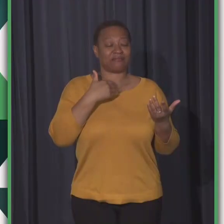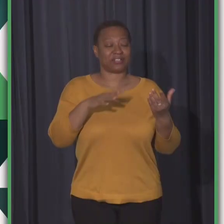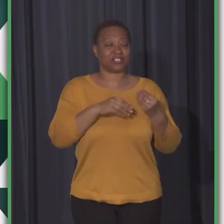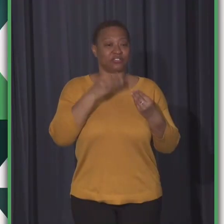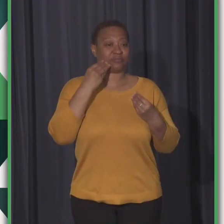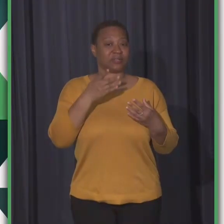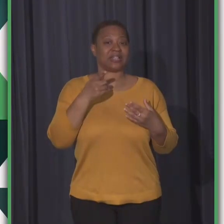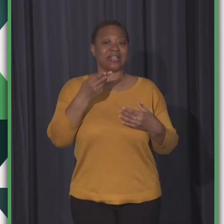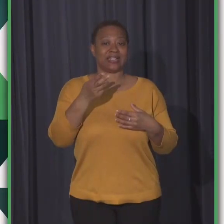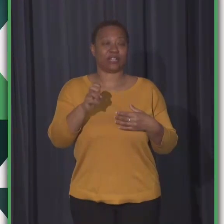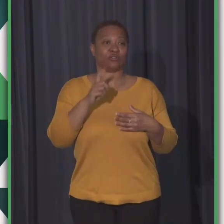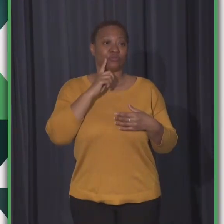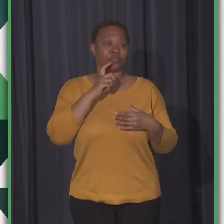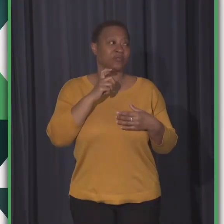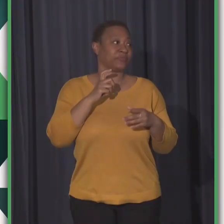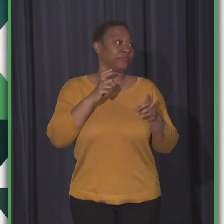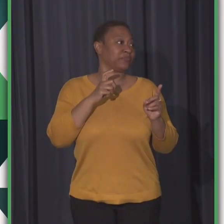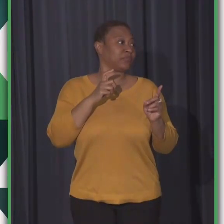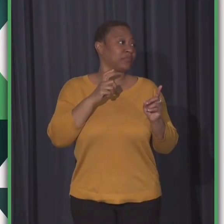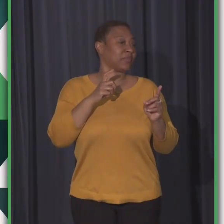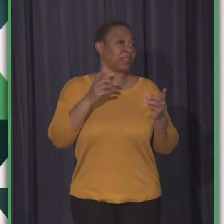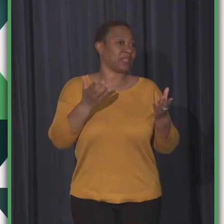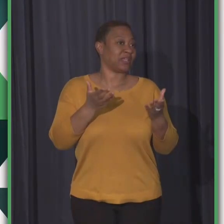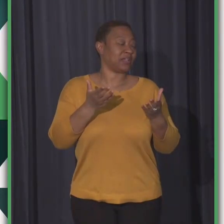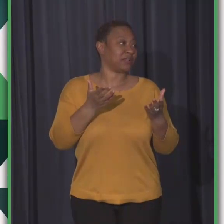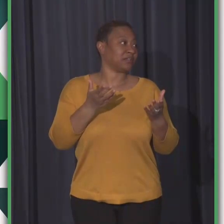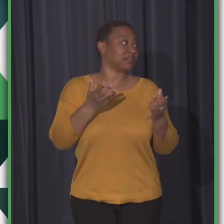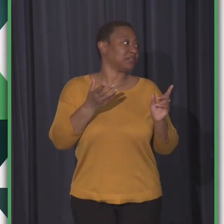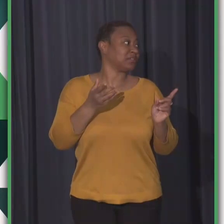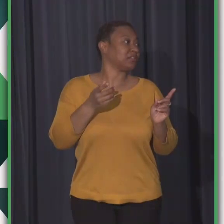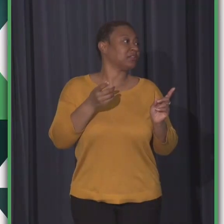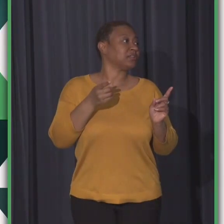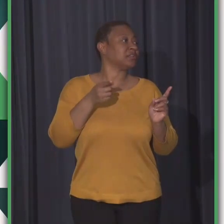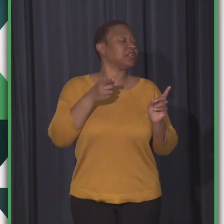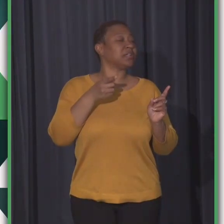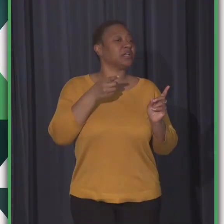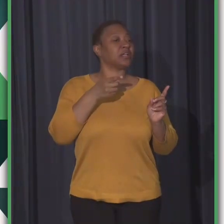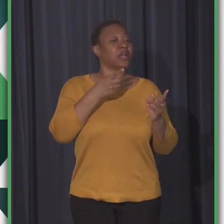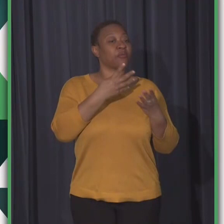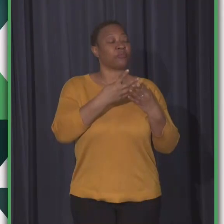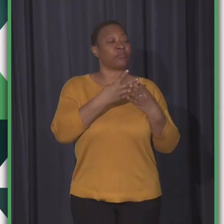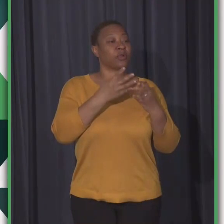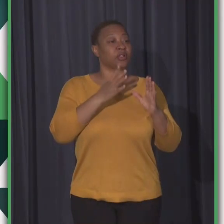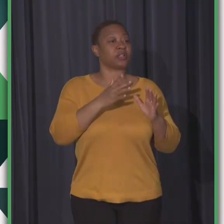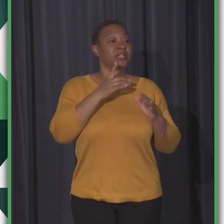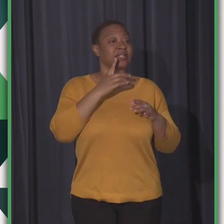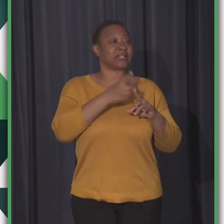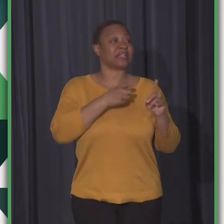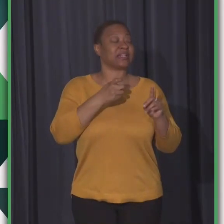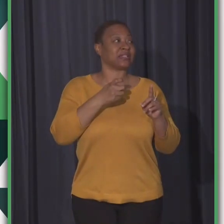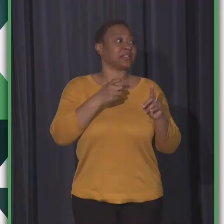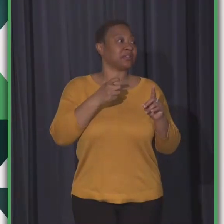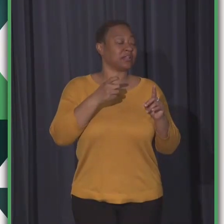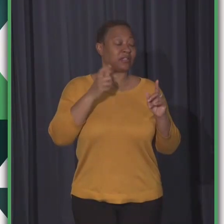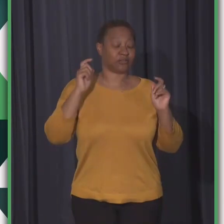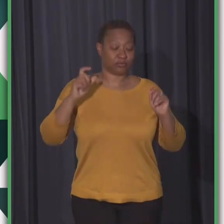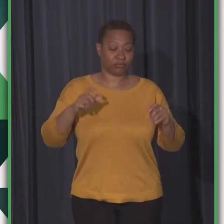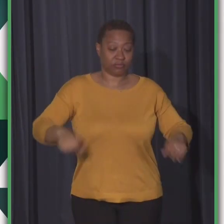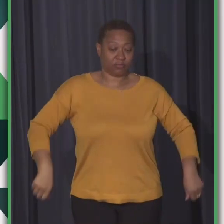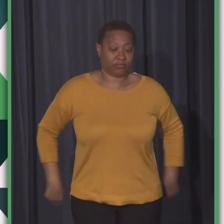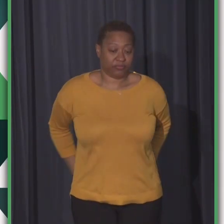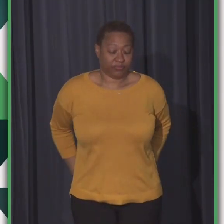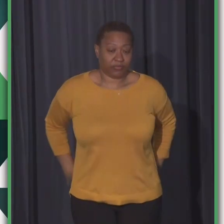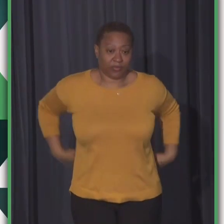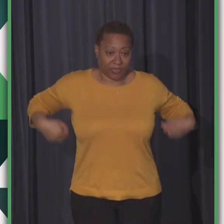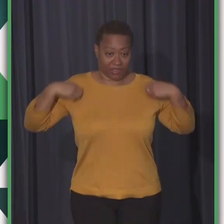understanding is that he was able to get the handcuffs from. Is he here? He is. He's He's coming right up. there, Yeah. The prisoner was able to get the handcuffs from the back to the front, which makes you